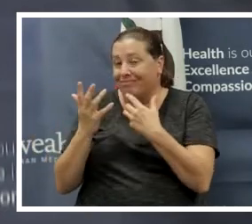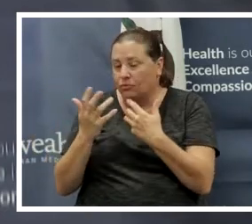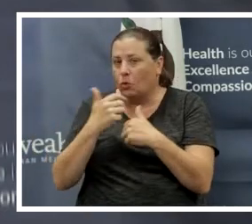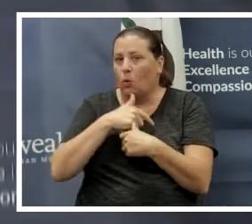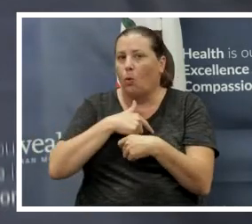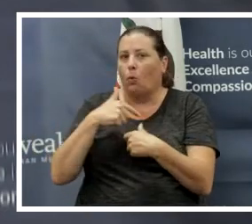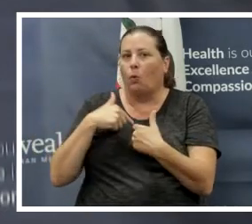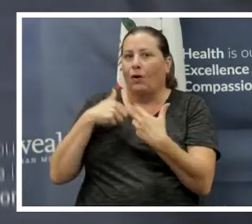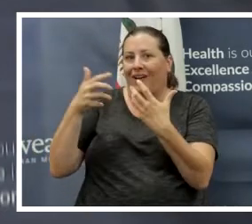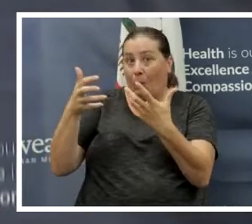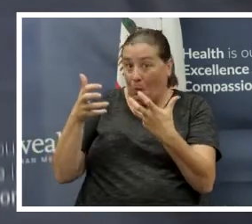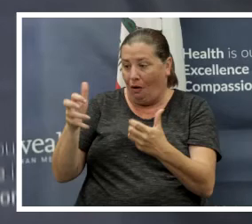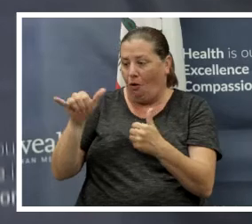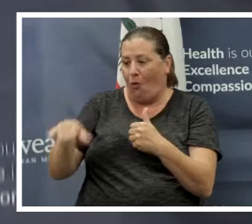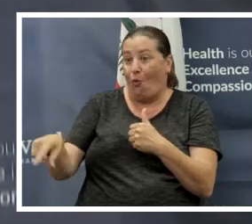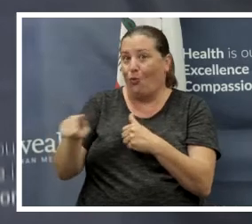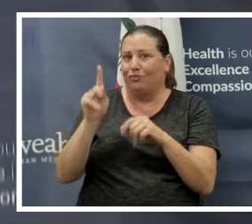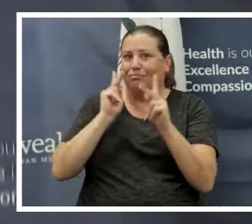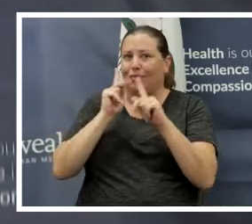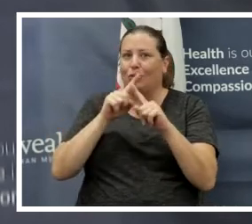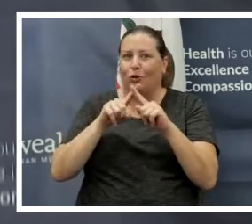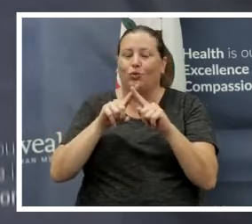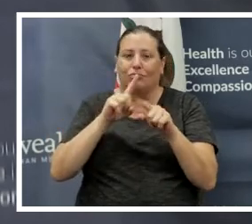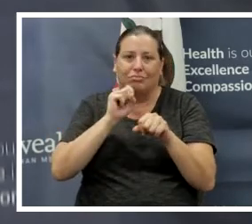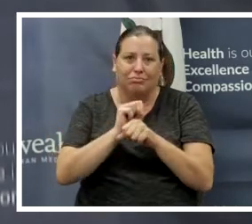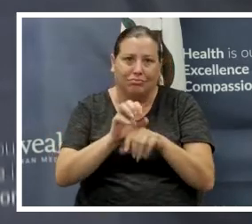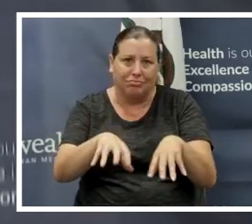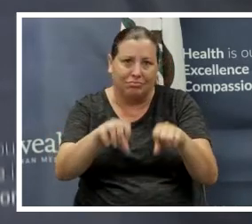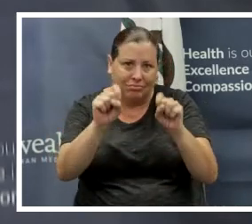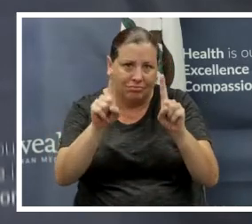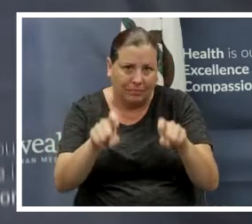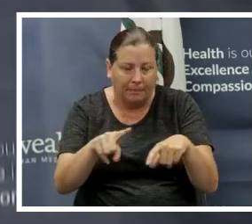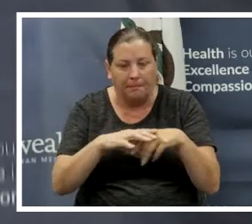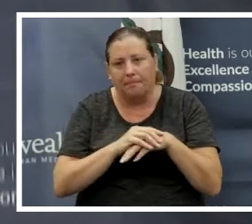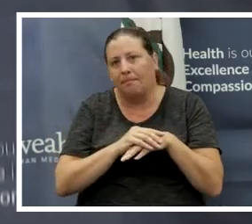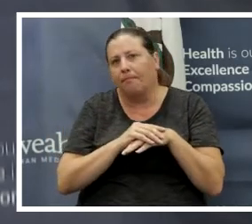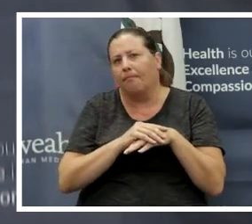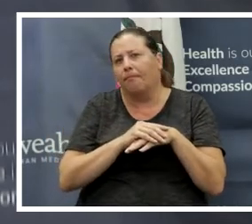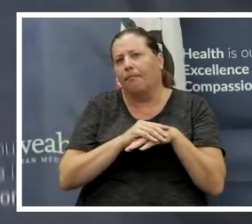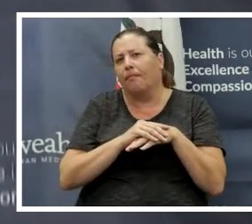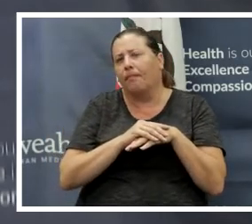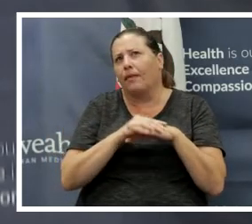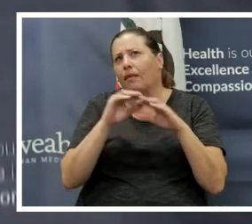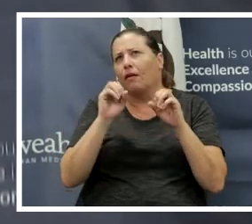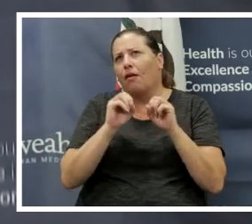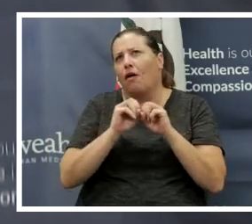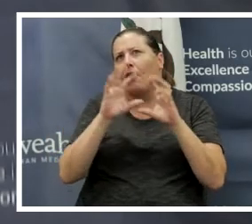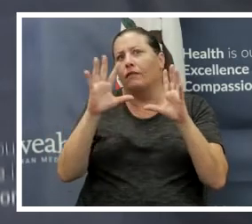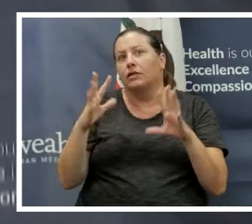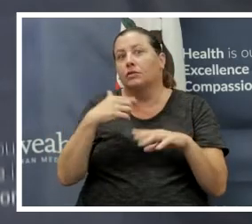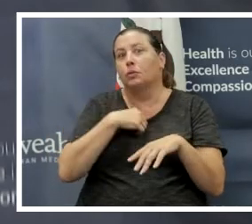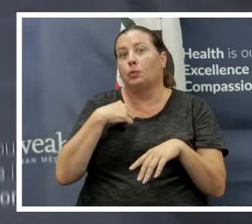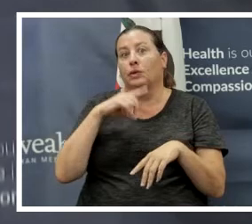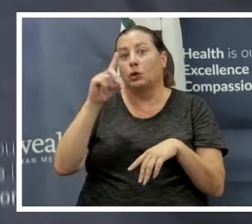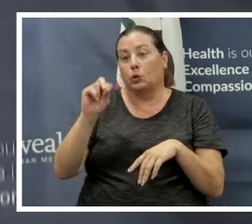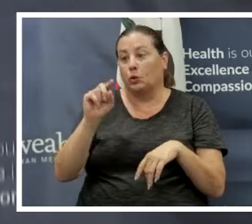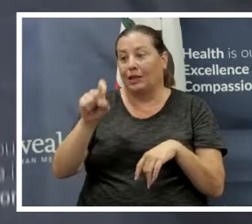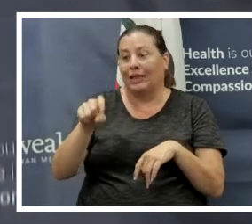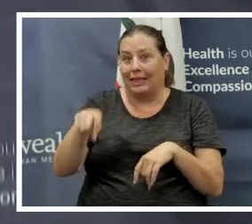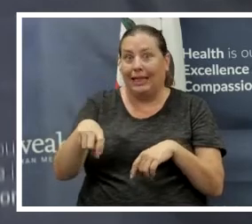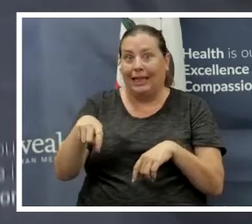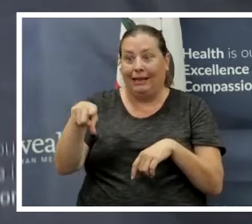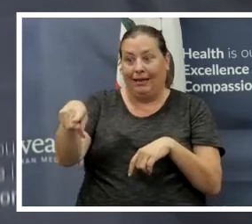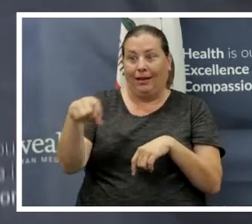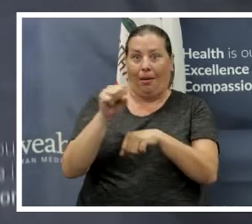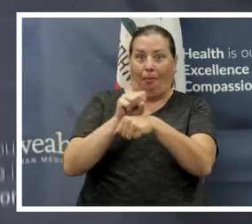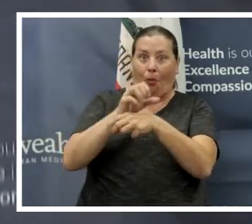those people to be tested. Now, obviously, we do need the employee to tell us, I don't feel